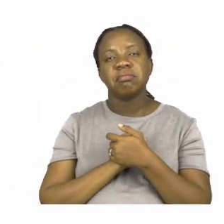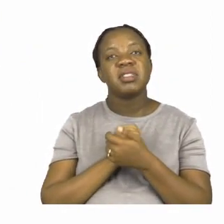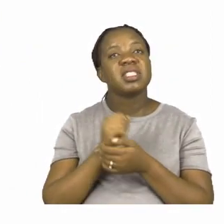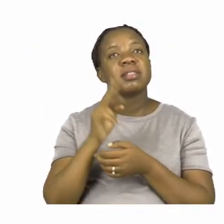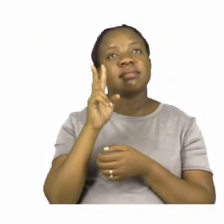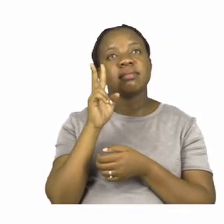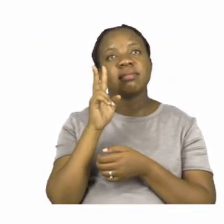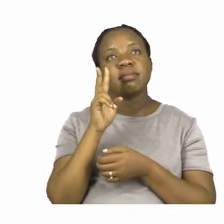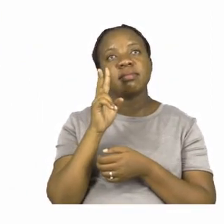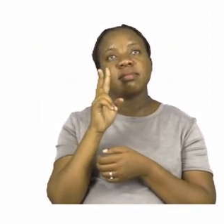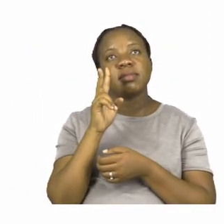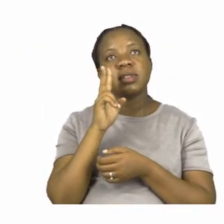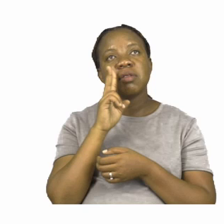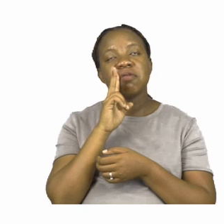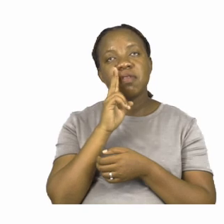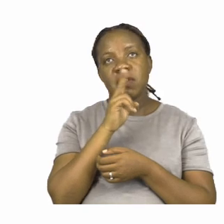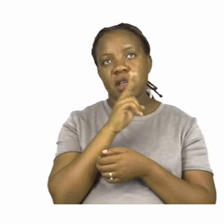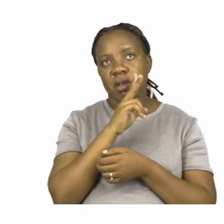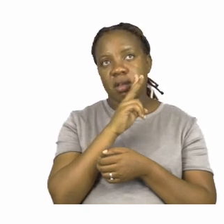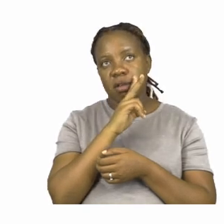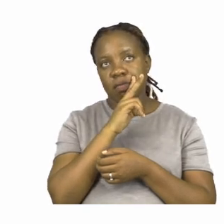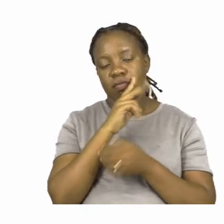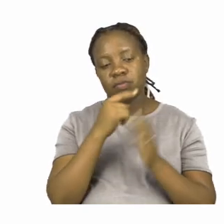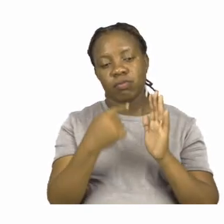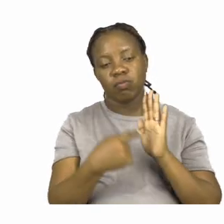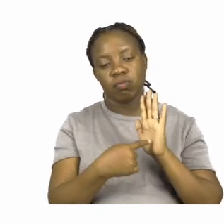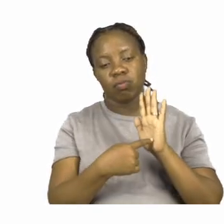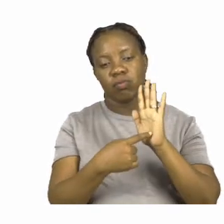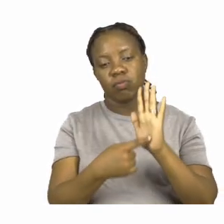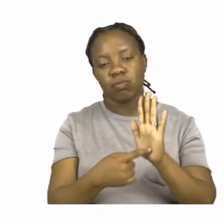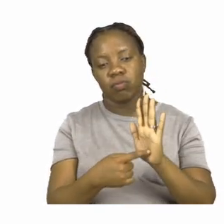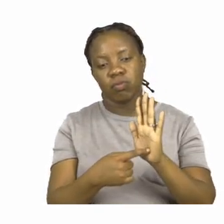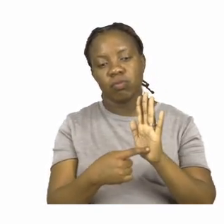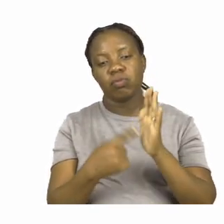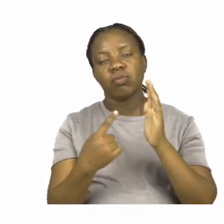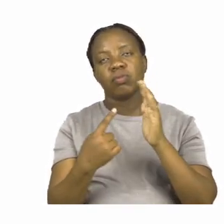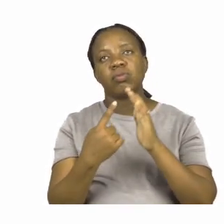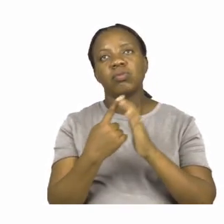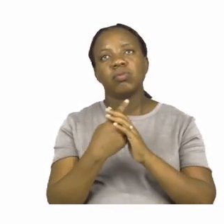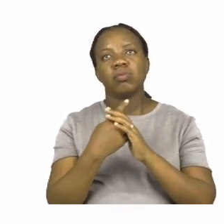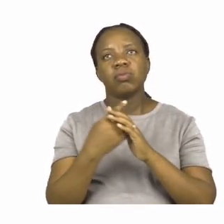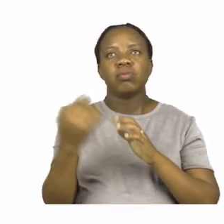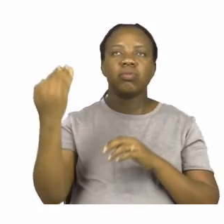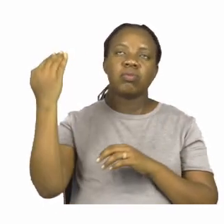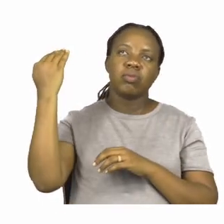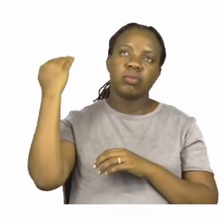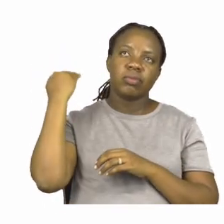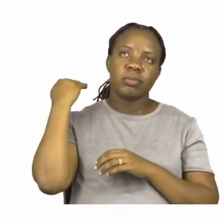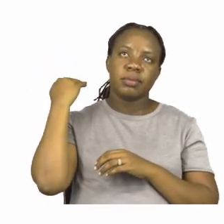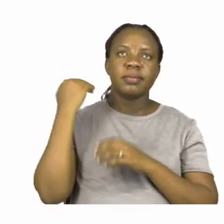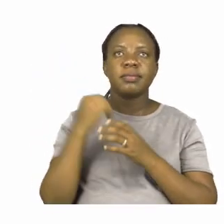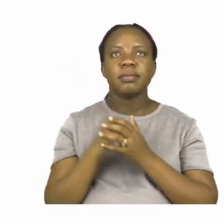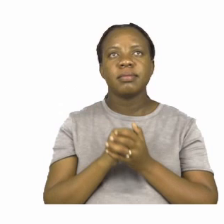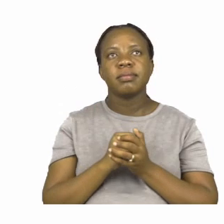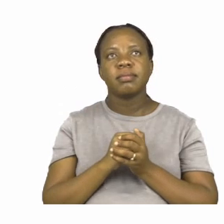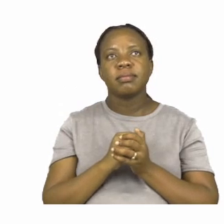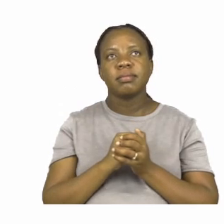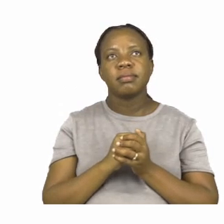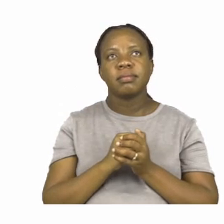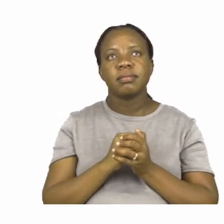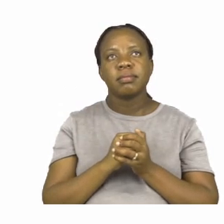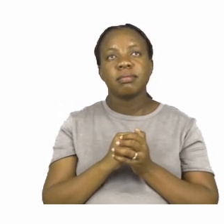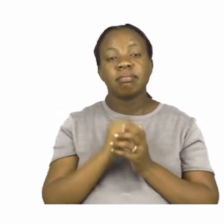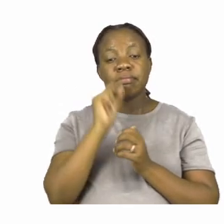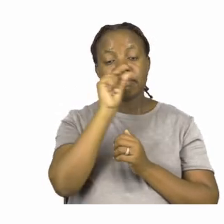irregular past tense verbs. It says here that we need to complete the